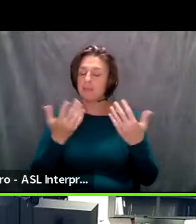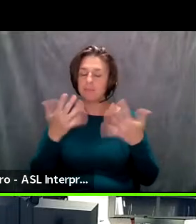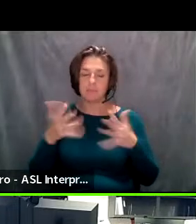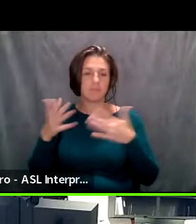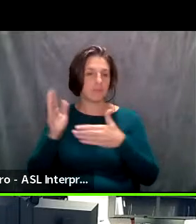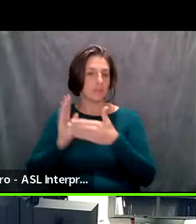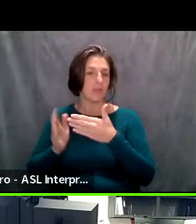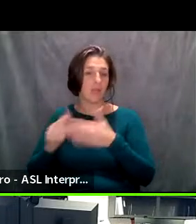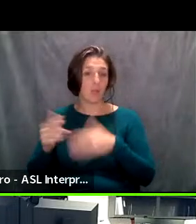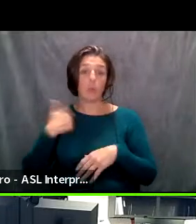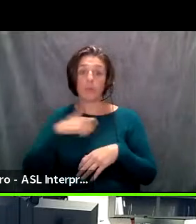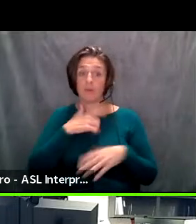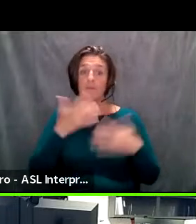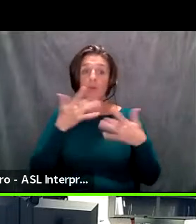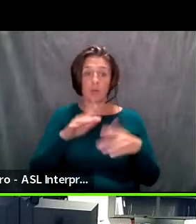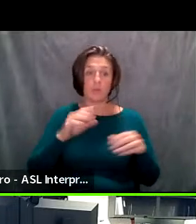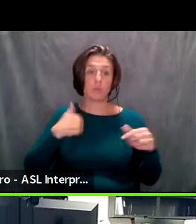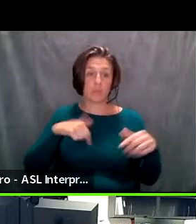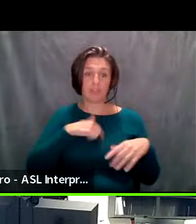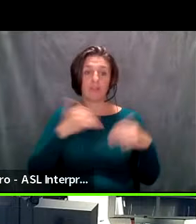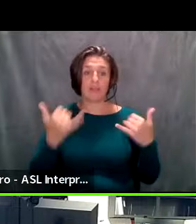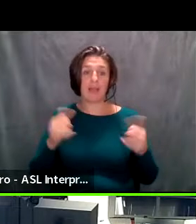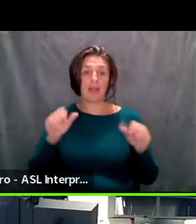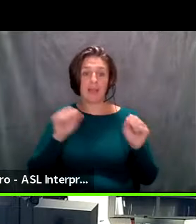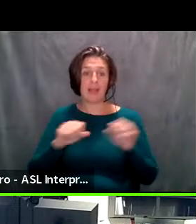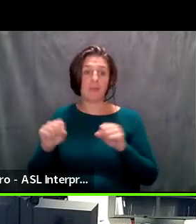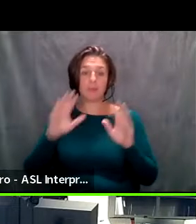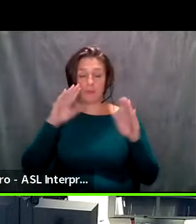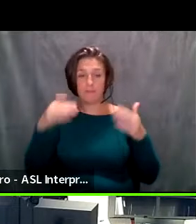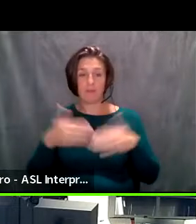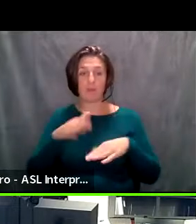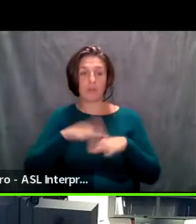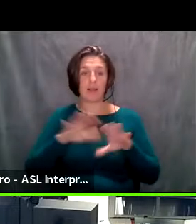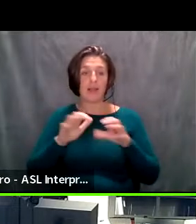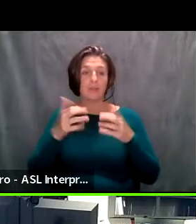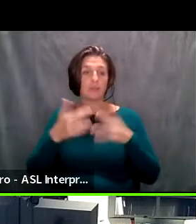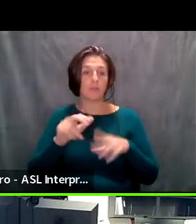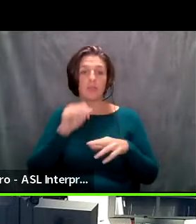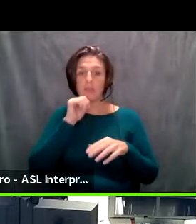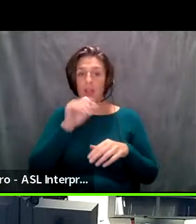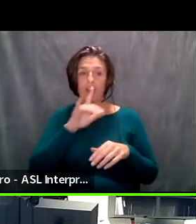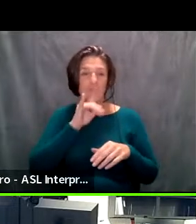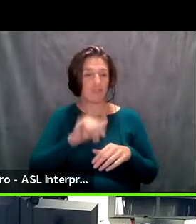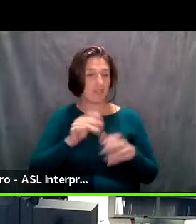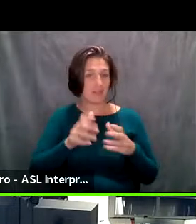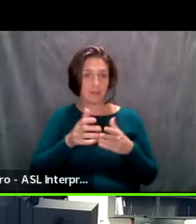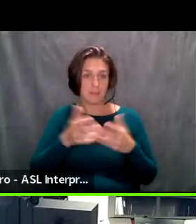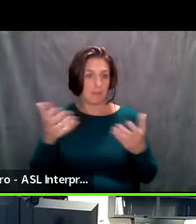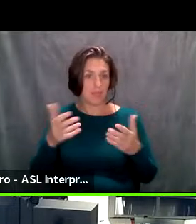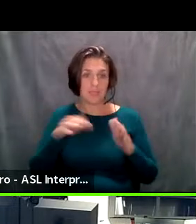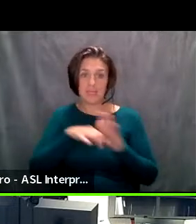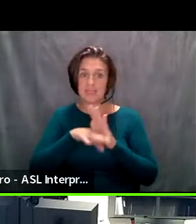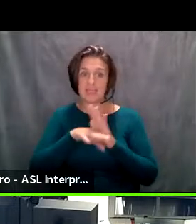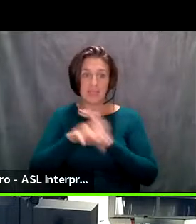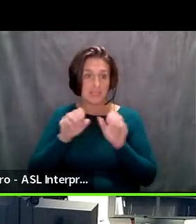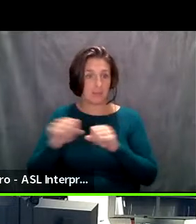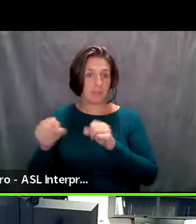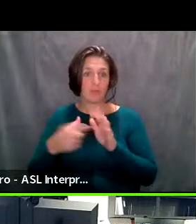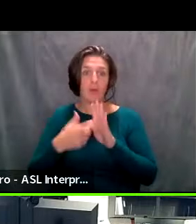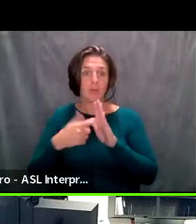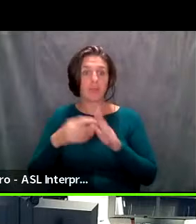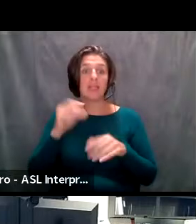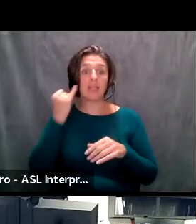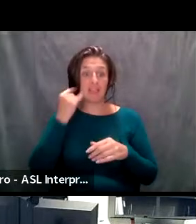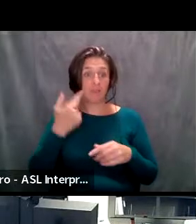we're fortunate that we're able to focus in on the classrooms and there's not as much accessibility required. But if we come across it, absolutely it'll be